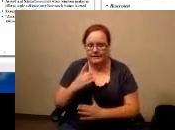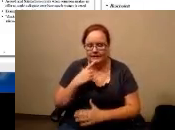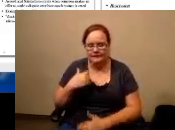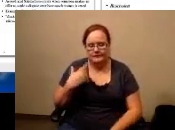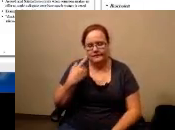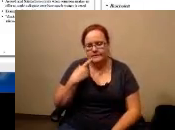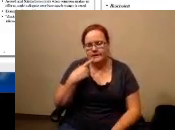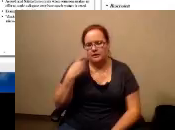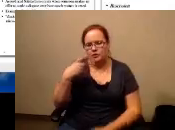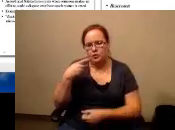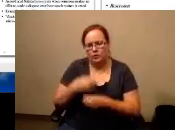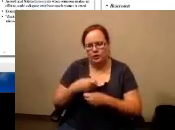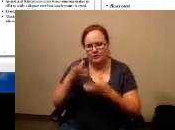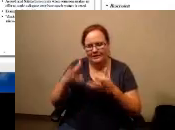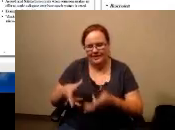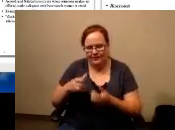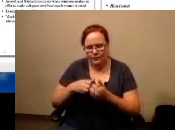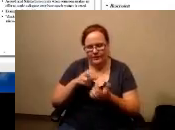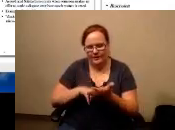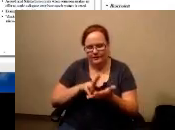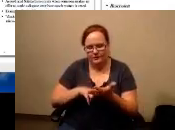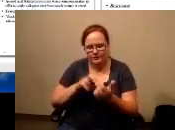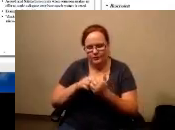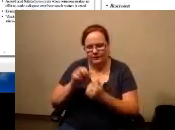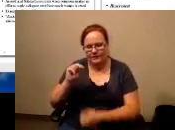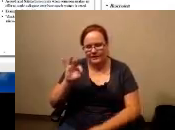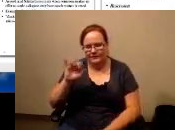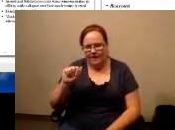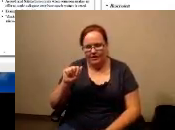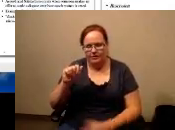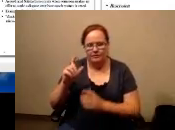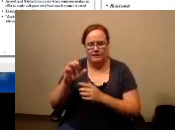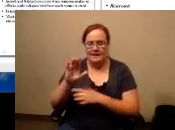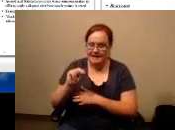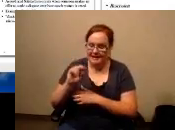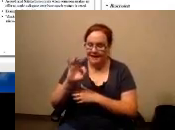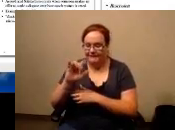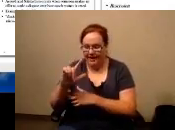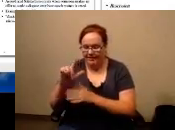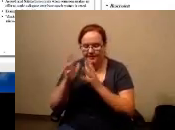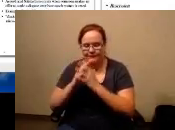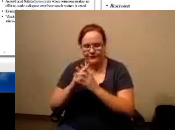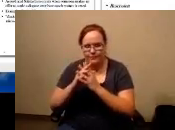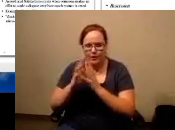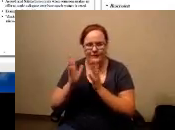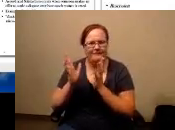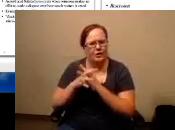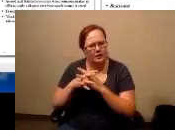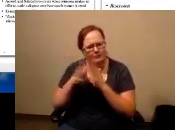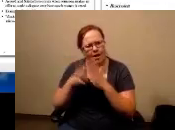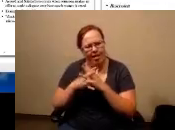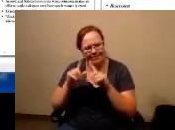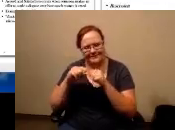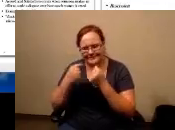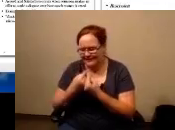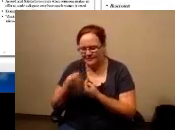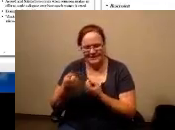years left on a contract with an NFL football team and just doesn't want to play for that team anymore